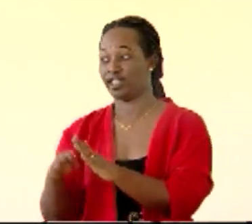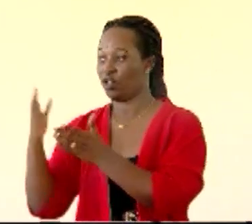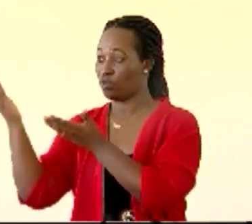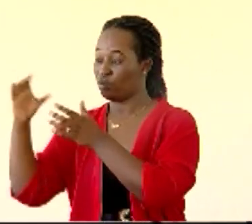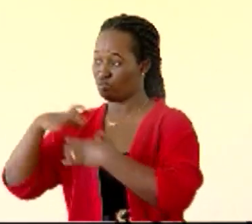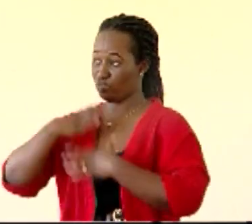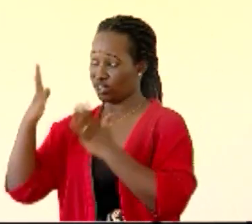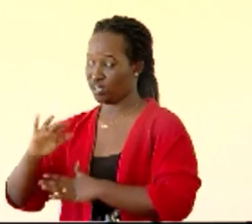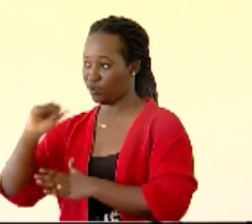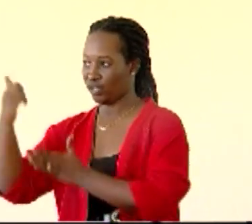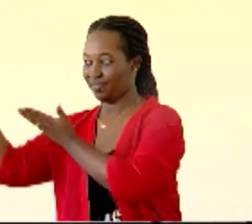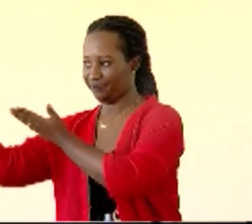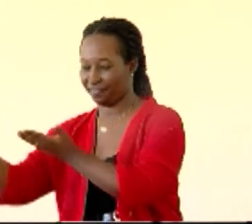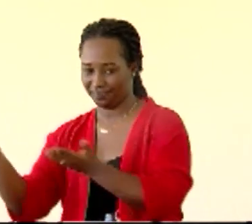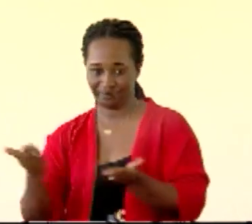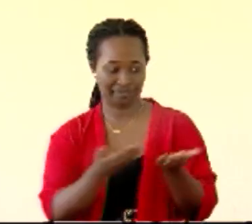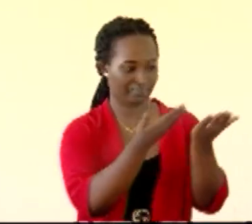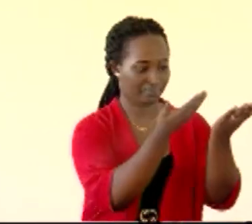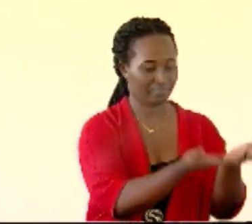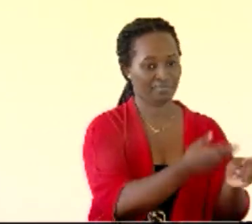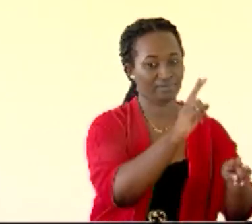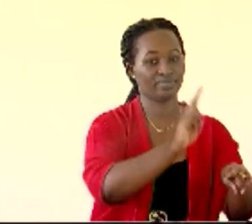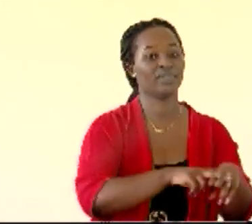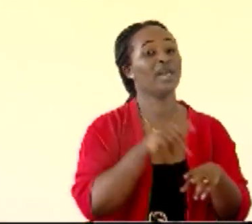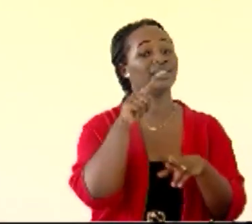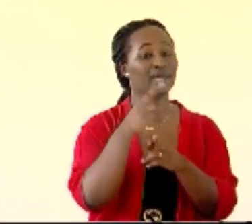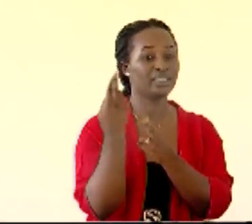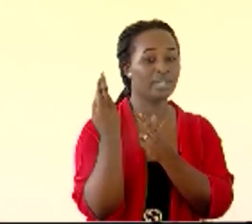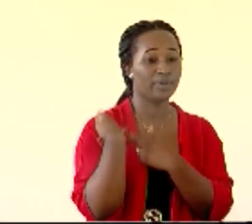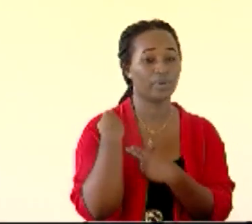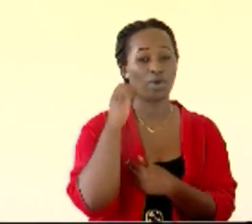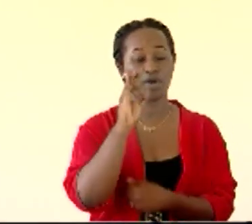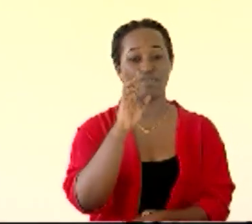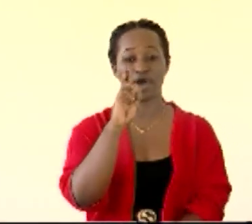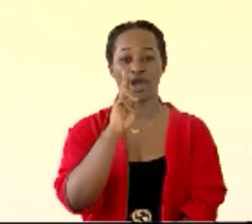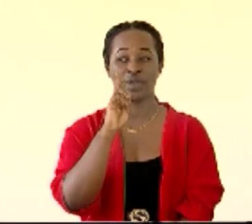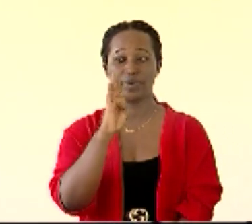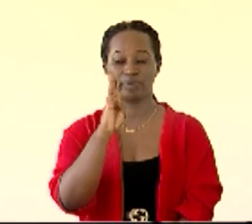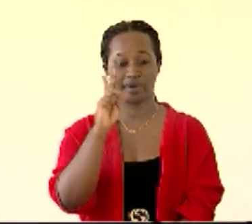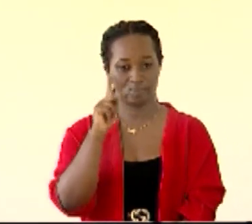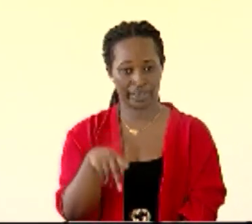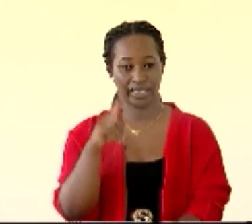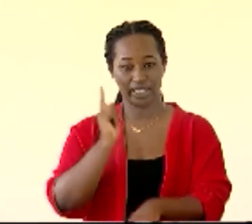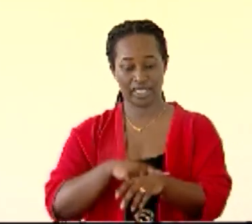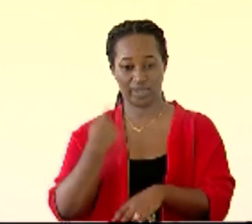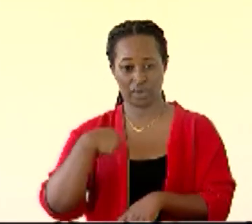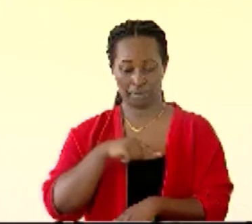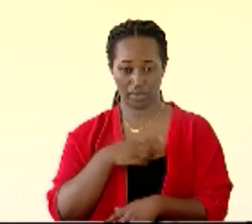akamwinjiza, like that. That is the role of IBP. So once we have it hidden here, it means